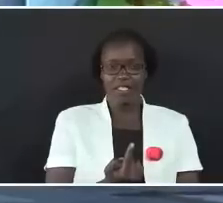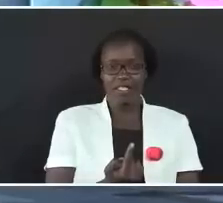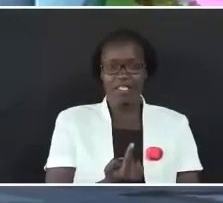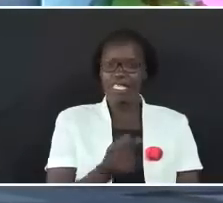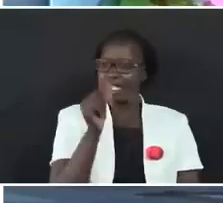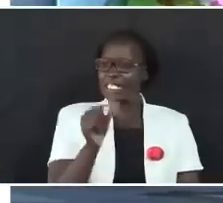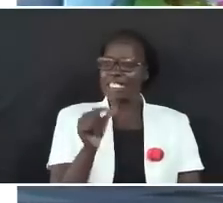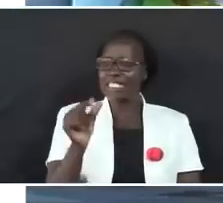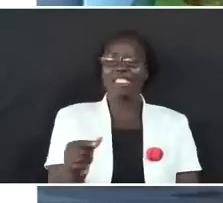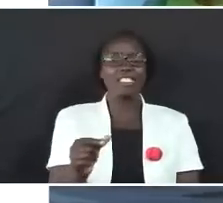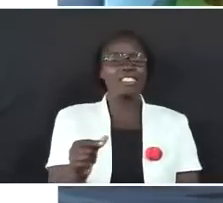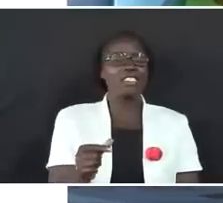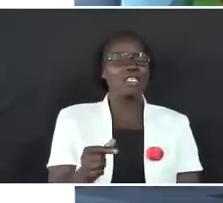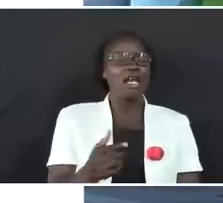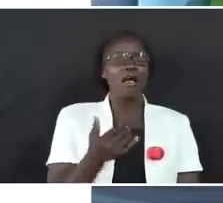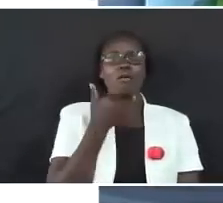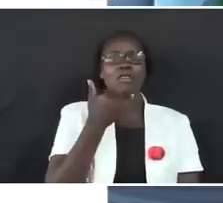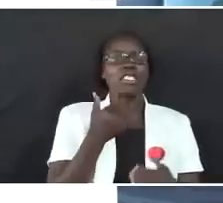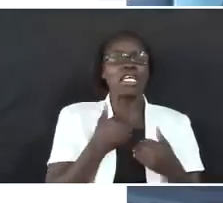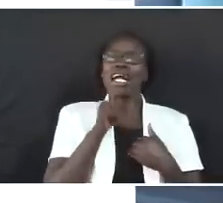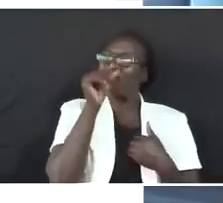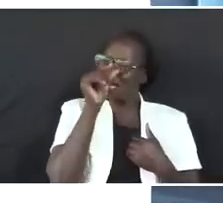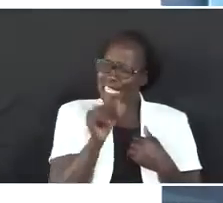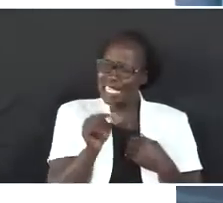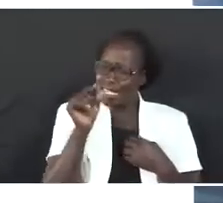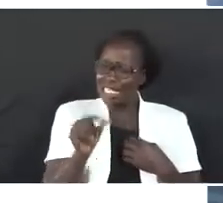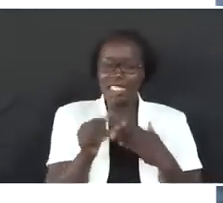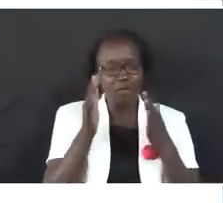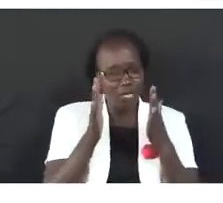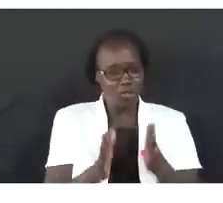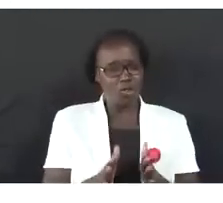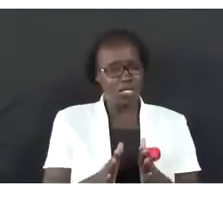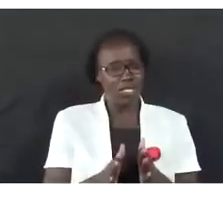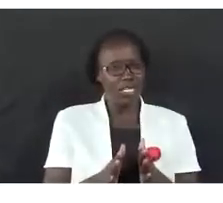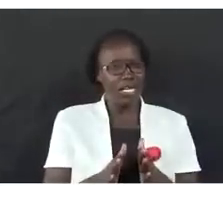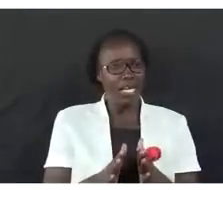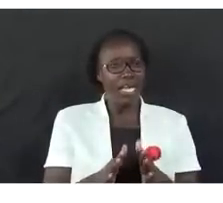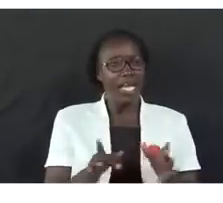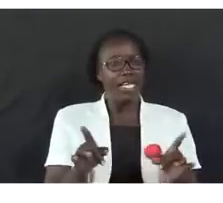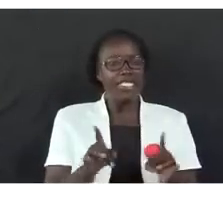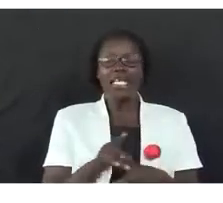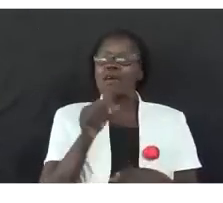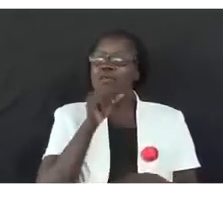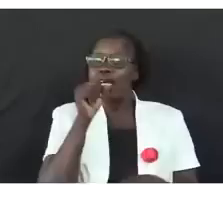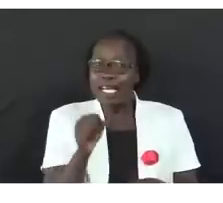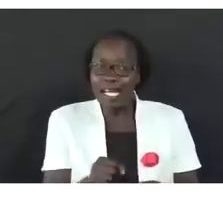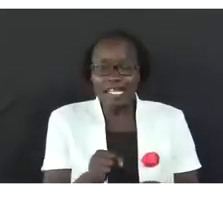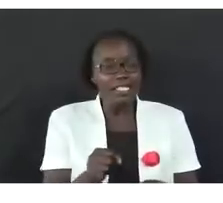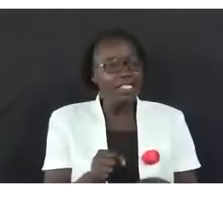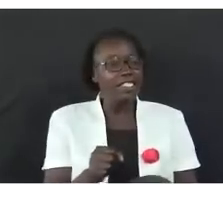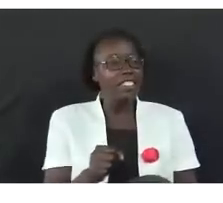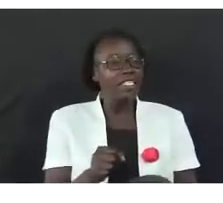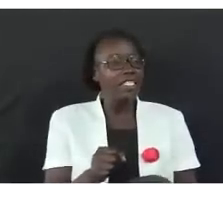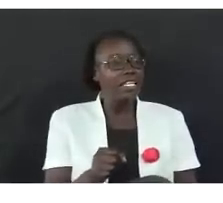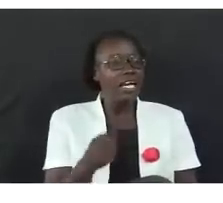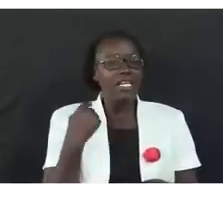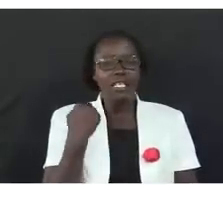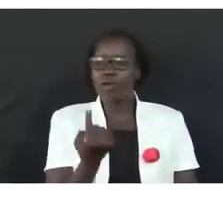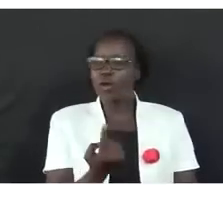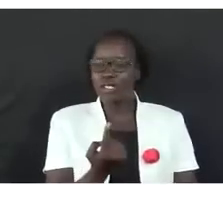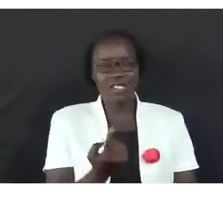Kila mtu wako na kasoro yake. Kila mtu. Ata elder number one. Elder number one, nani